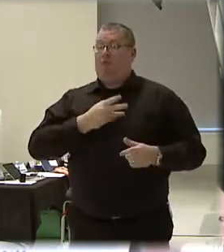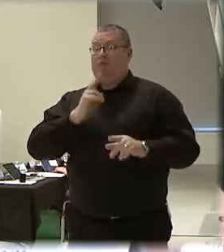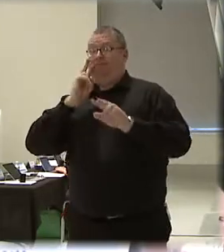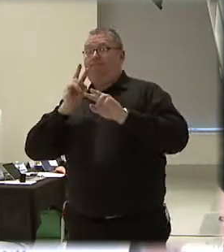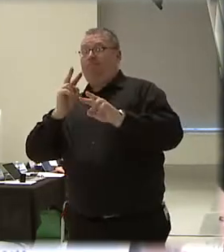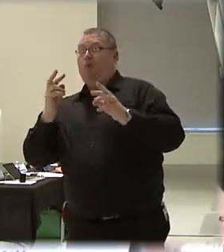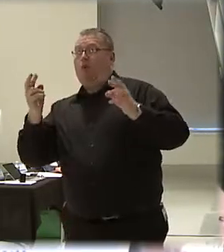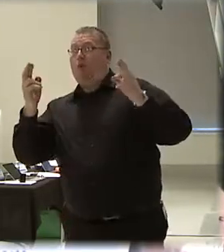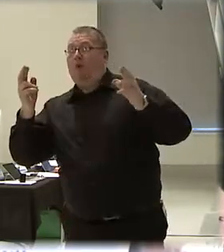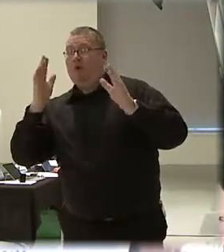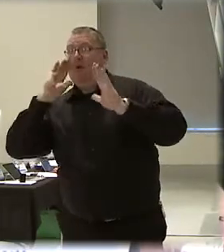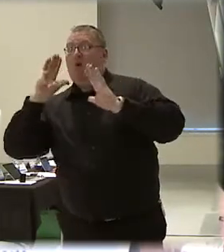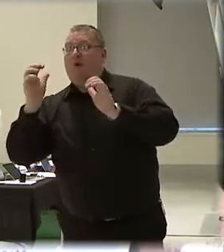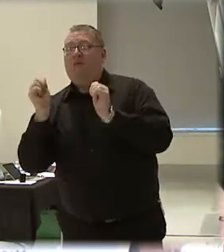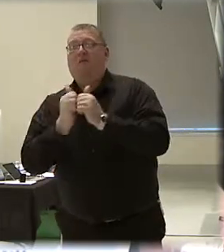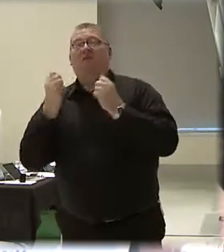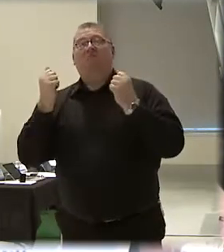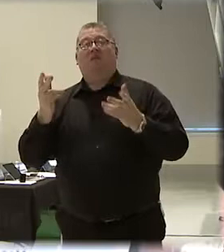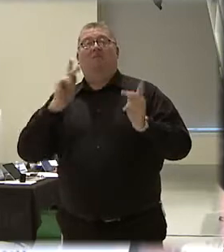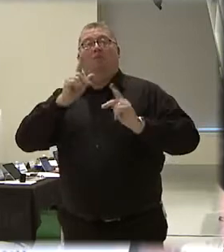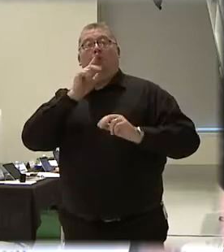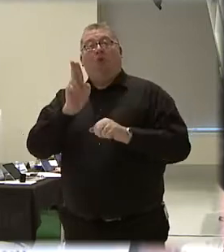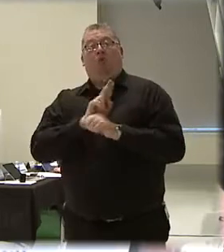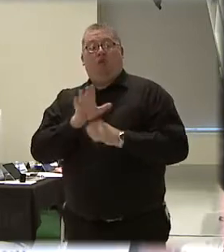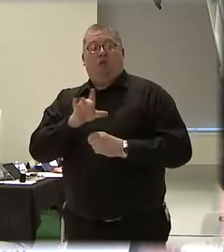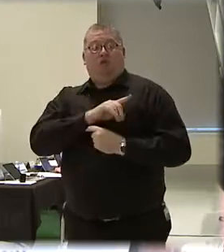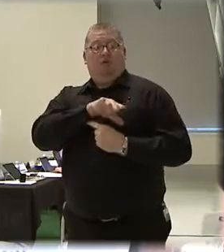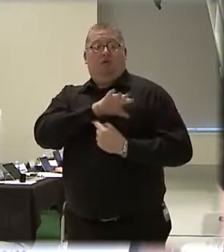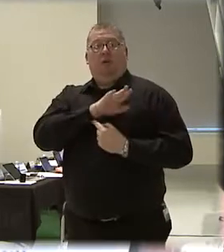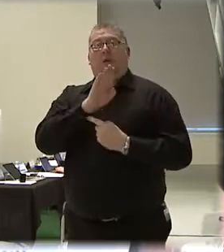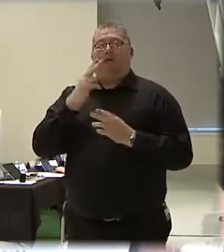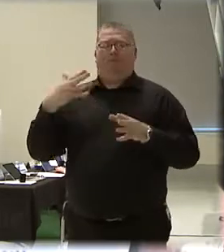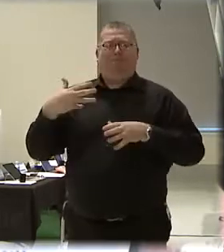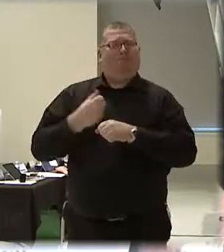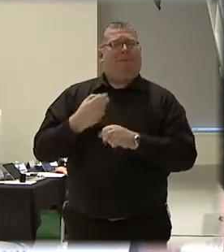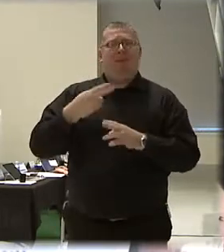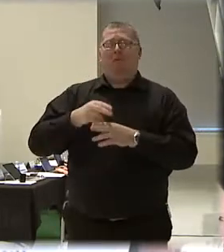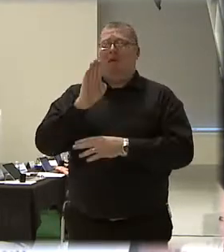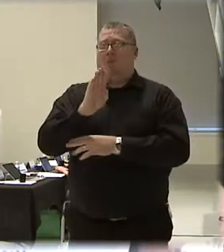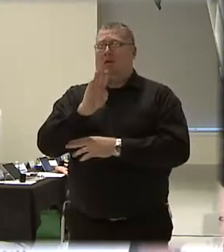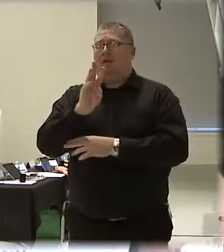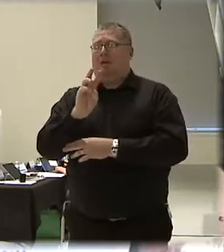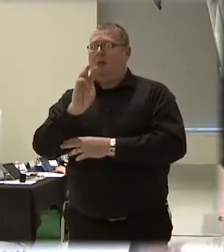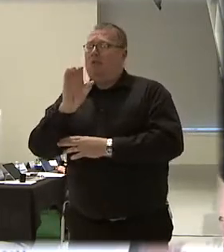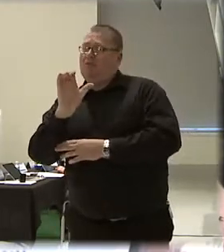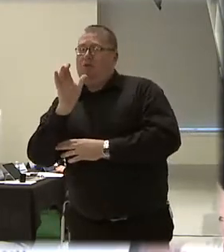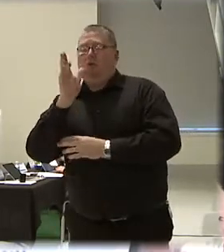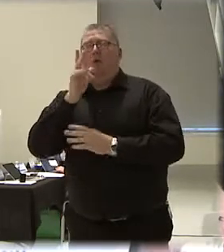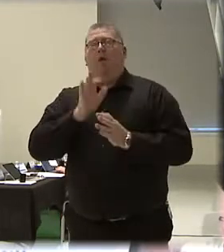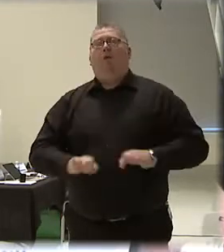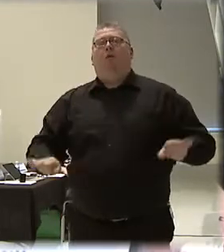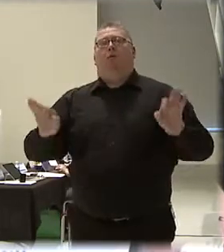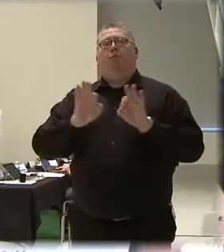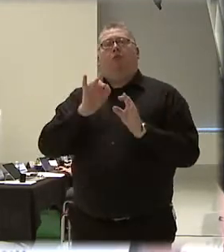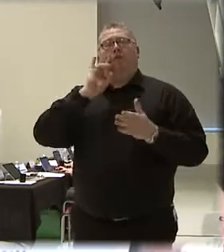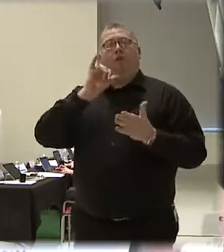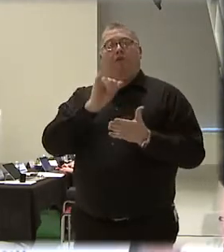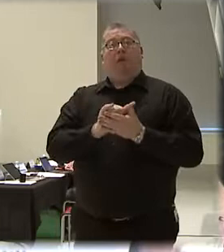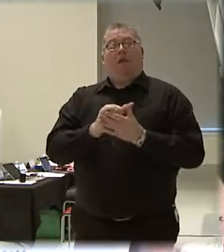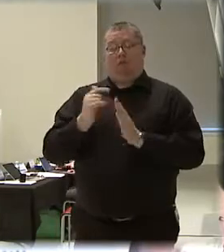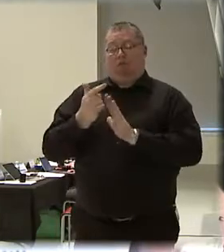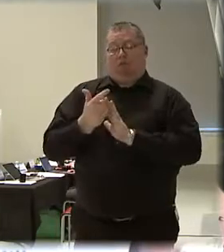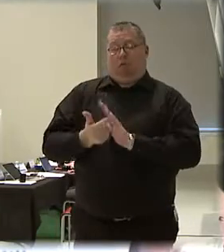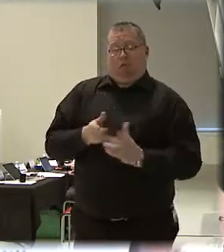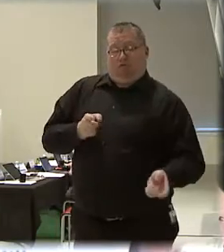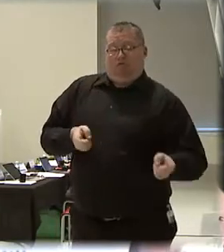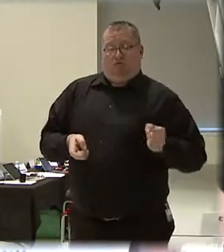like a lot of reformers, that police body-worn cameras, or BWCs, represent an important step forward in law enforcement reform